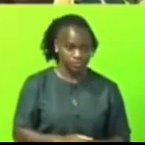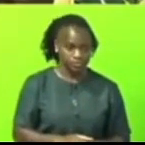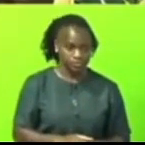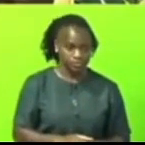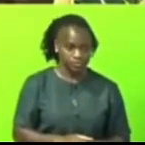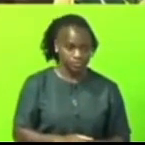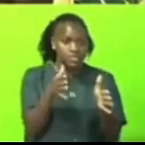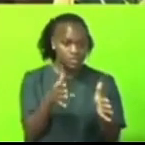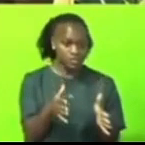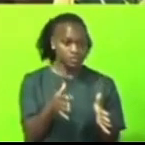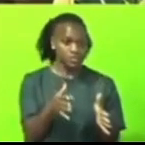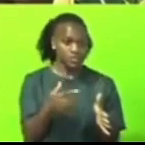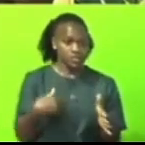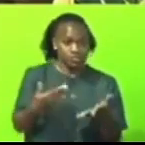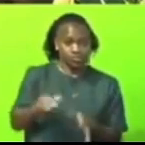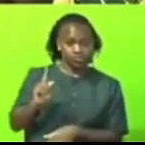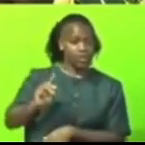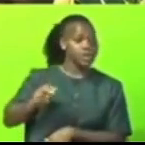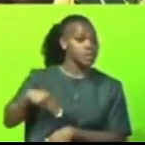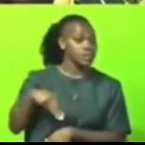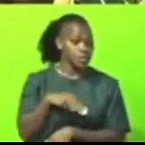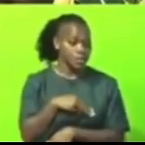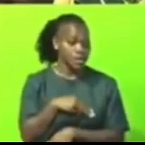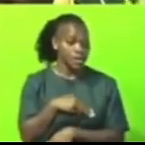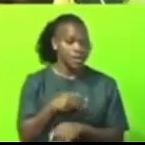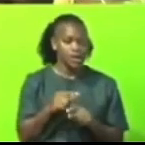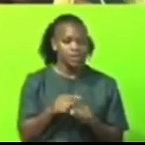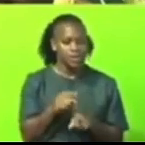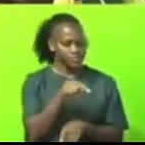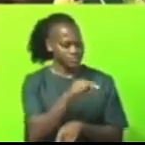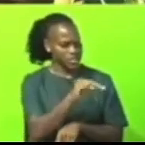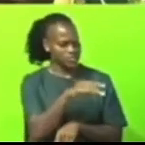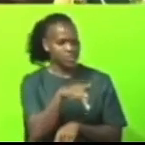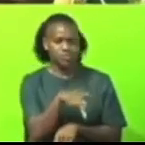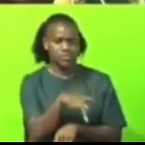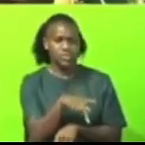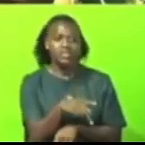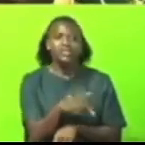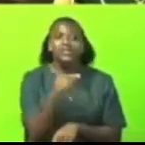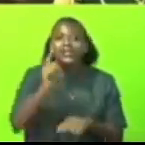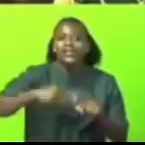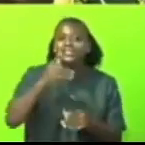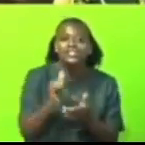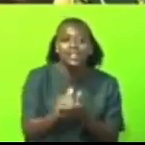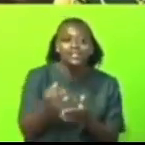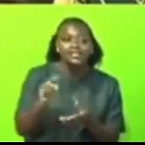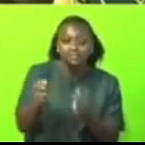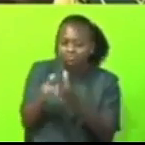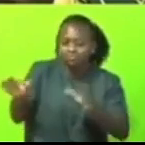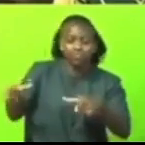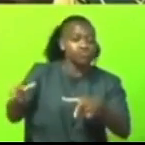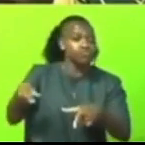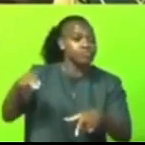lost one member therefore the MPP group Mr Speaker cannot continue to hold themselves as the majority cus of this house Mr